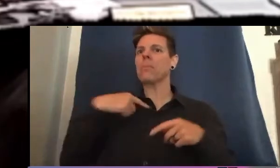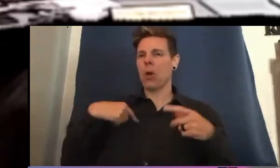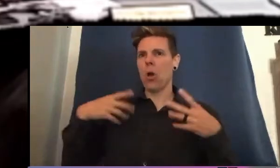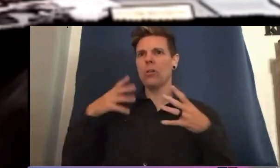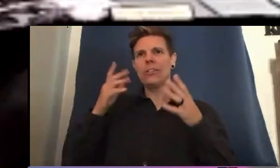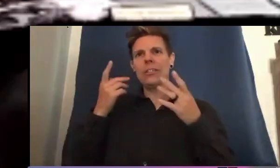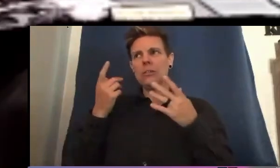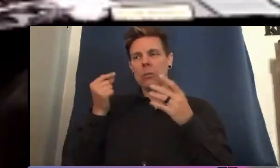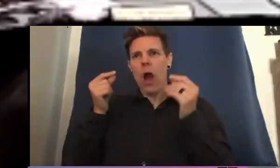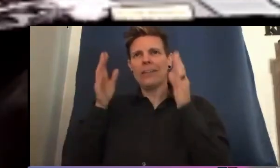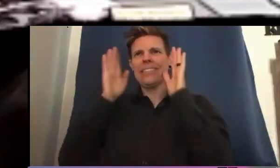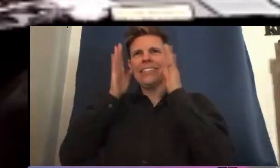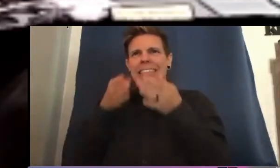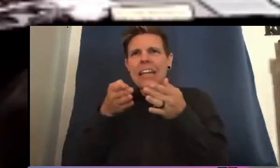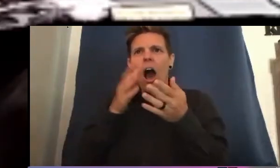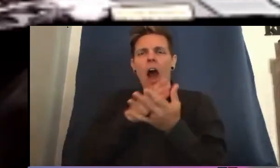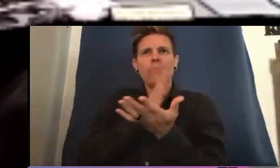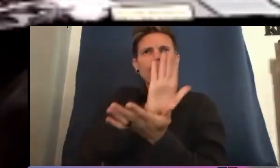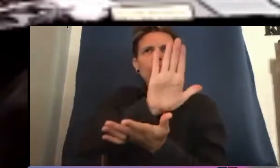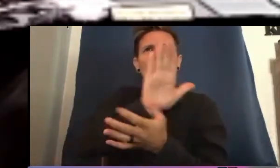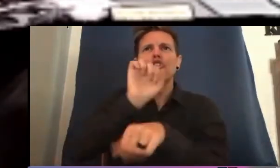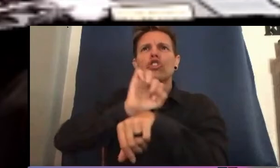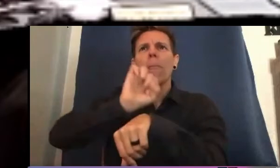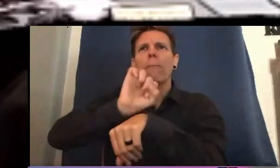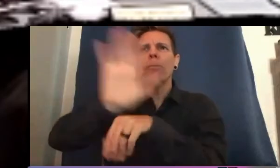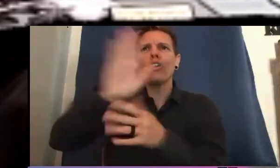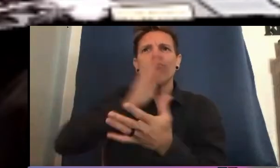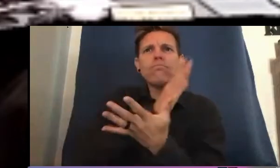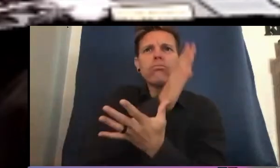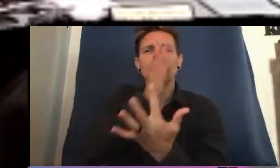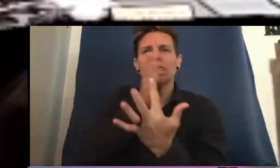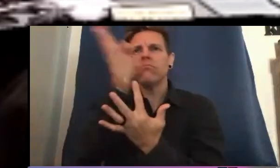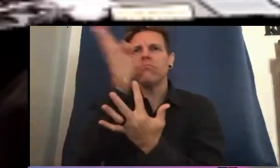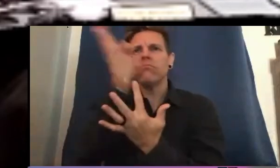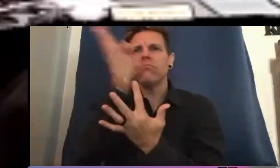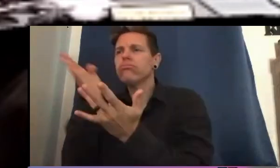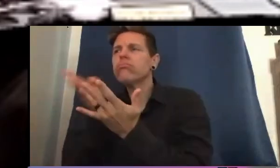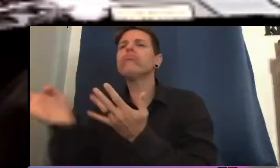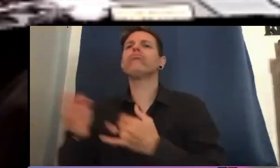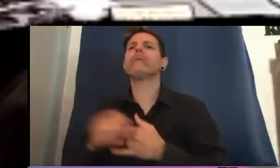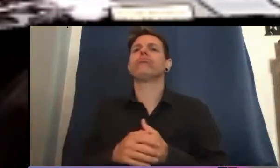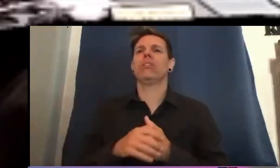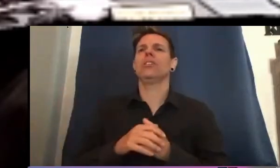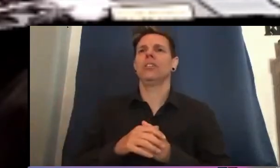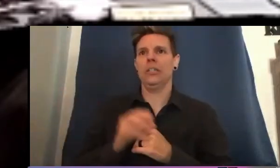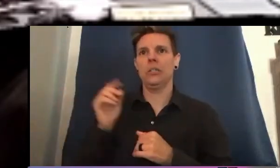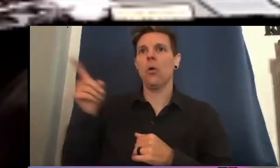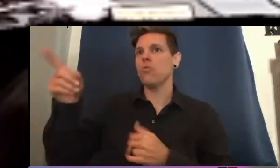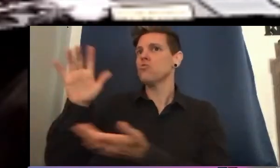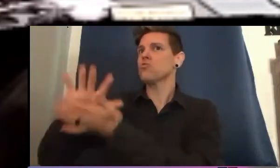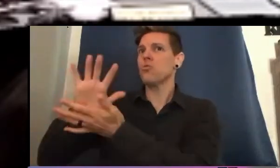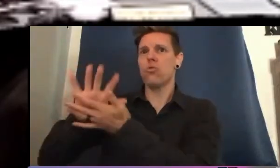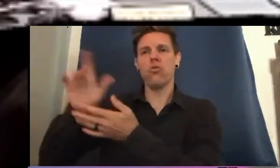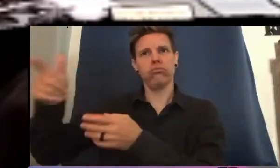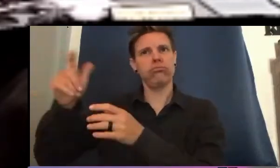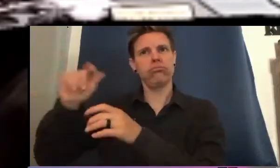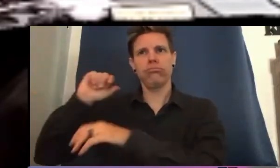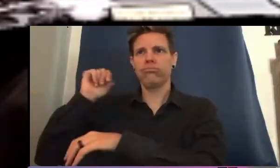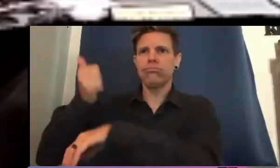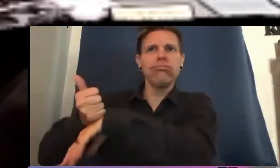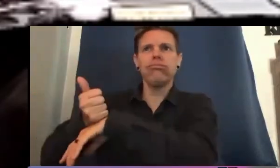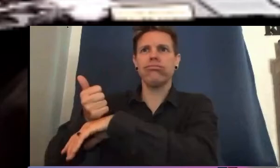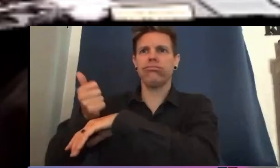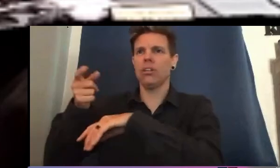specialists who are dedicated solely to school response and supporting that element of our overall communicable disease